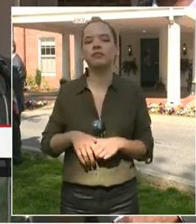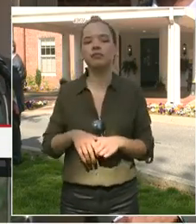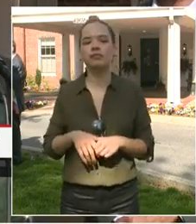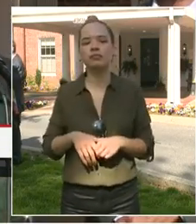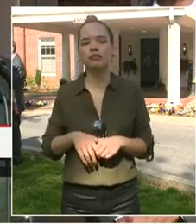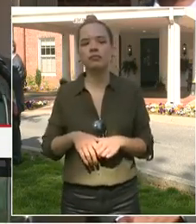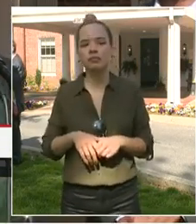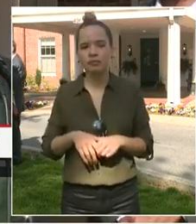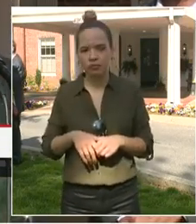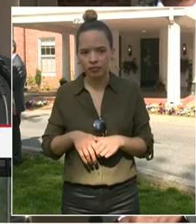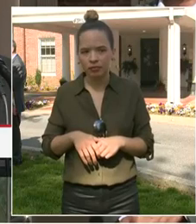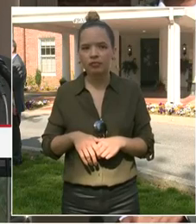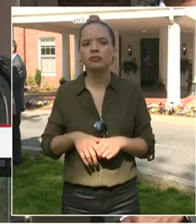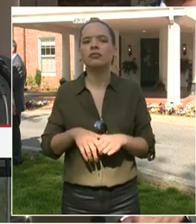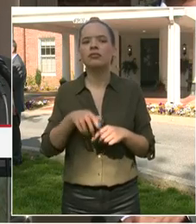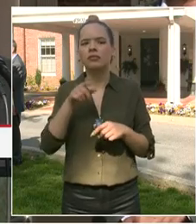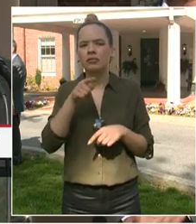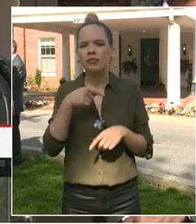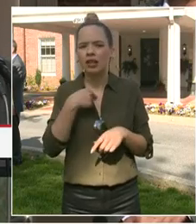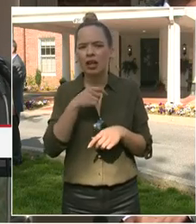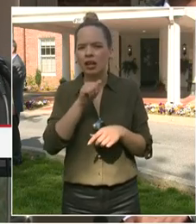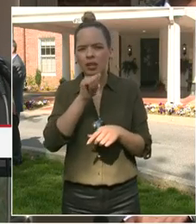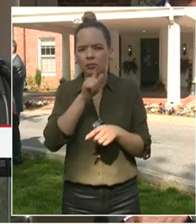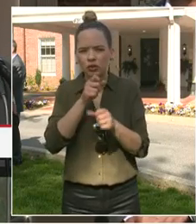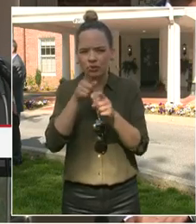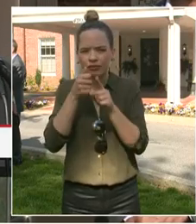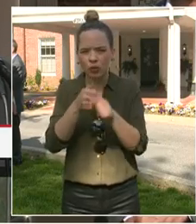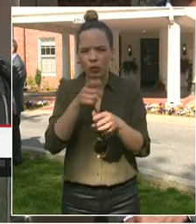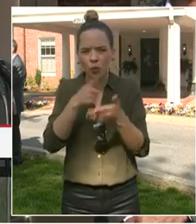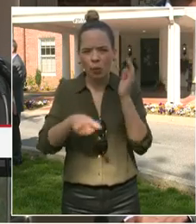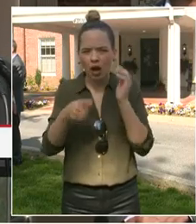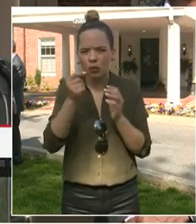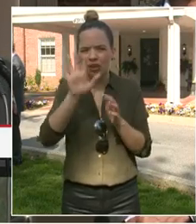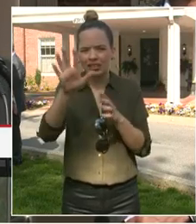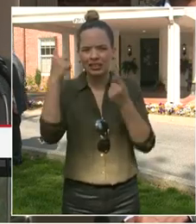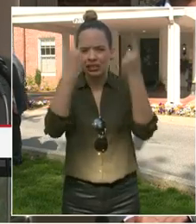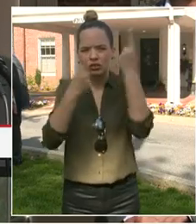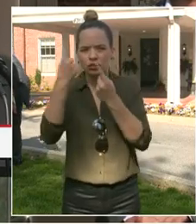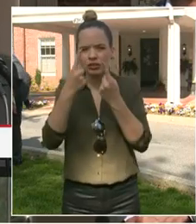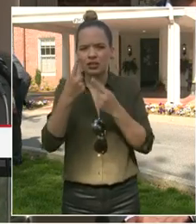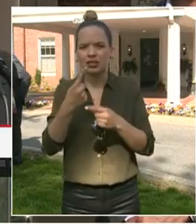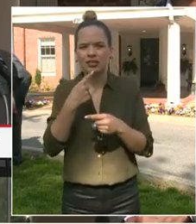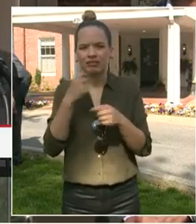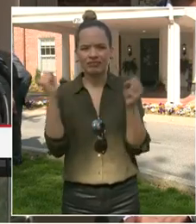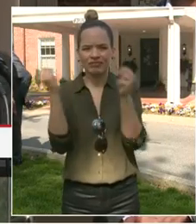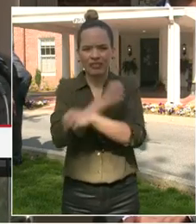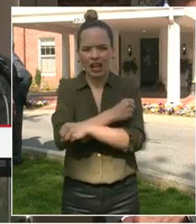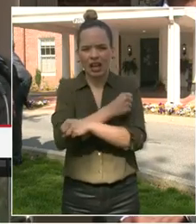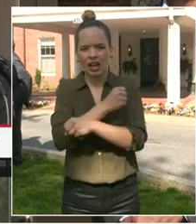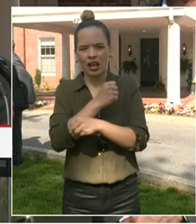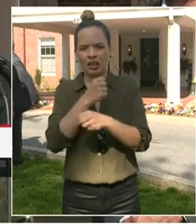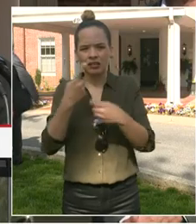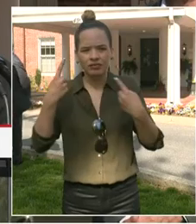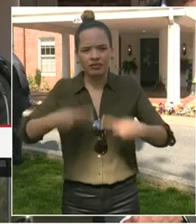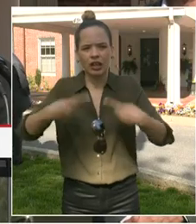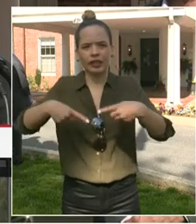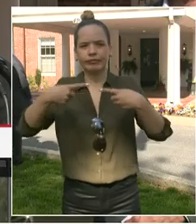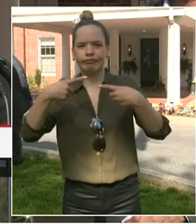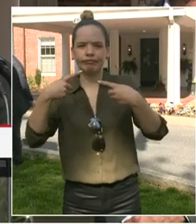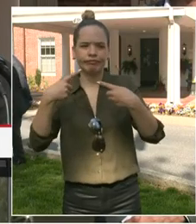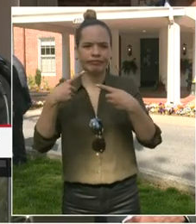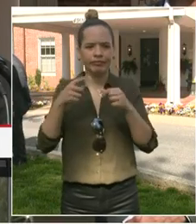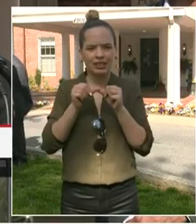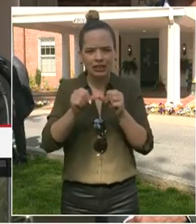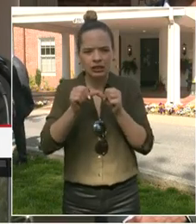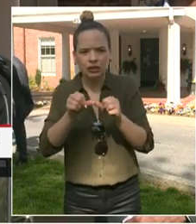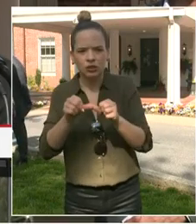situation, I'm guessing, and just what is your thought on where things stand there? He says the fight is going to continue to keep him on the ballot. What are your